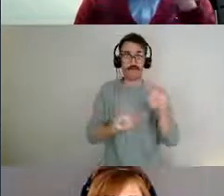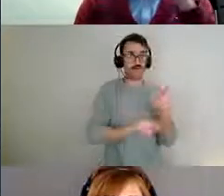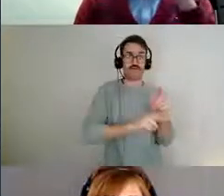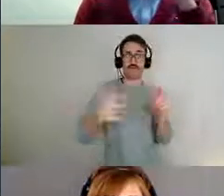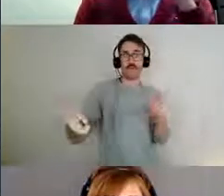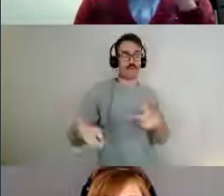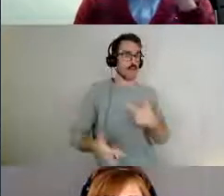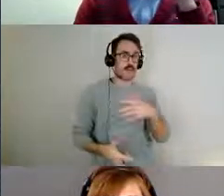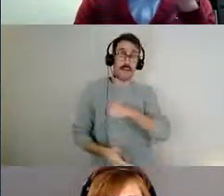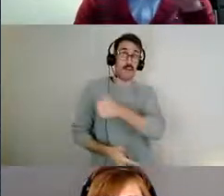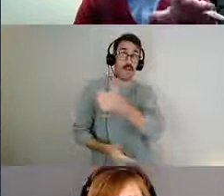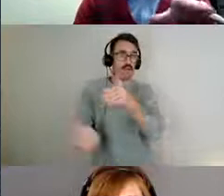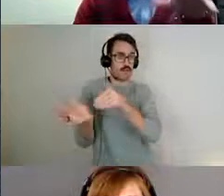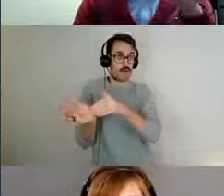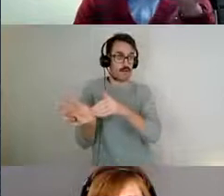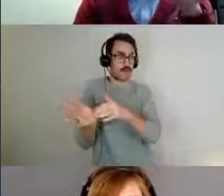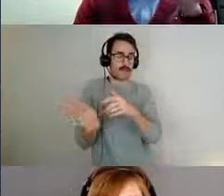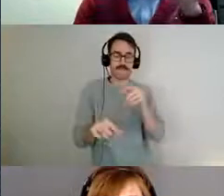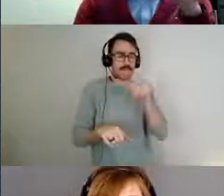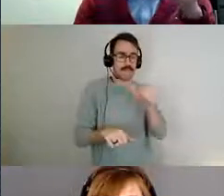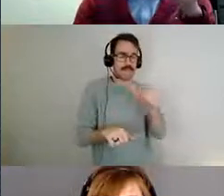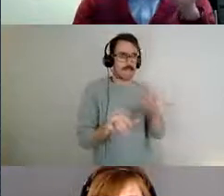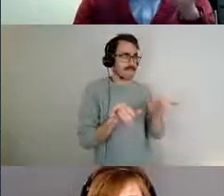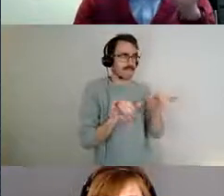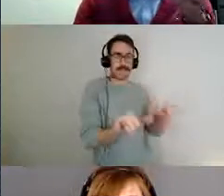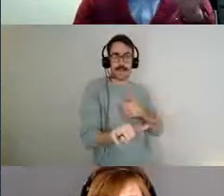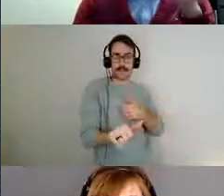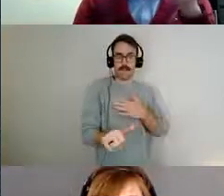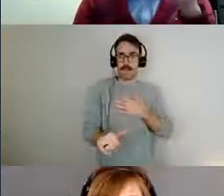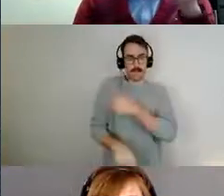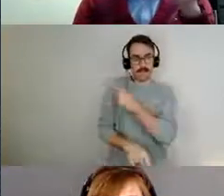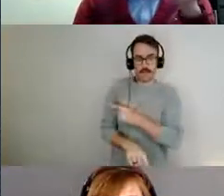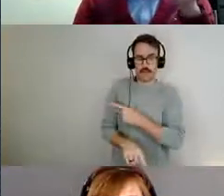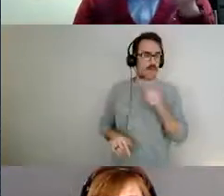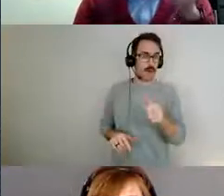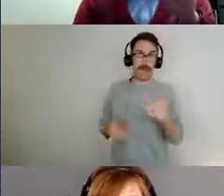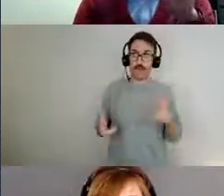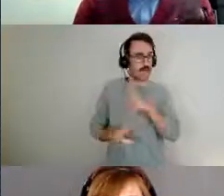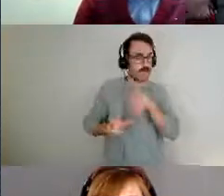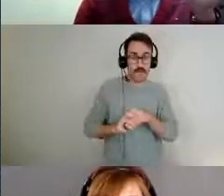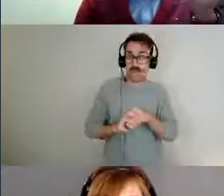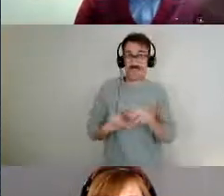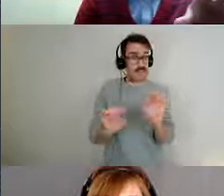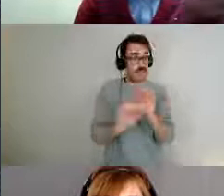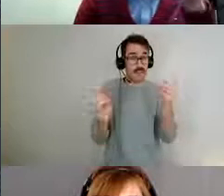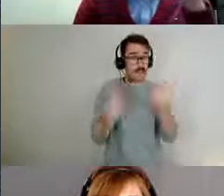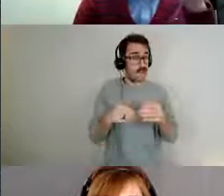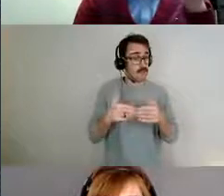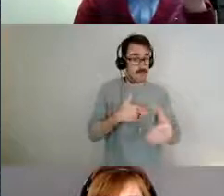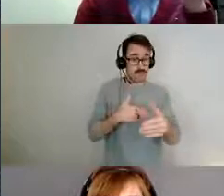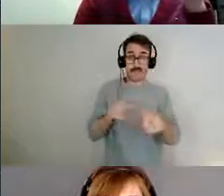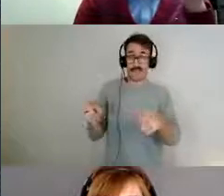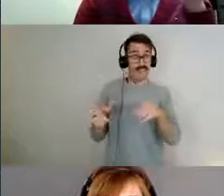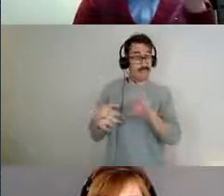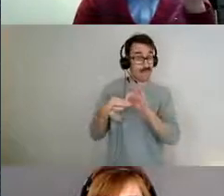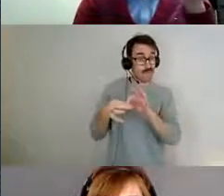not stay with me, and he doesn't want any involvement. He doesn't want anything to affect